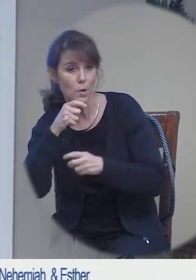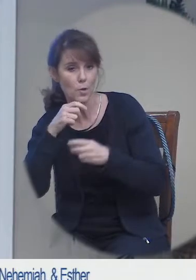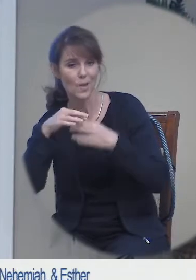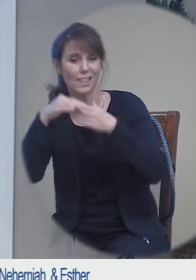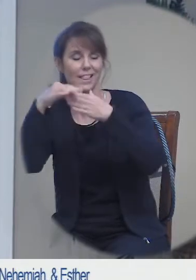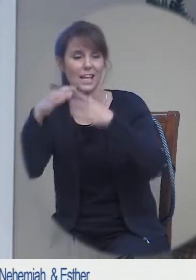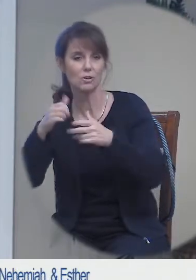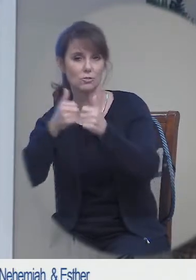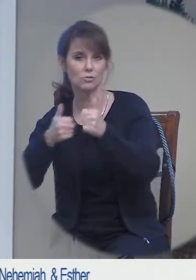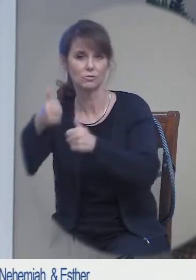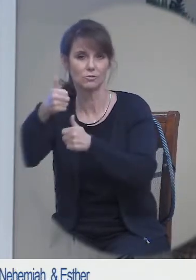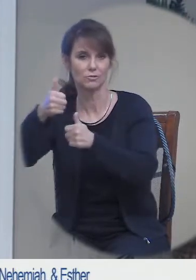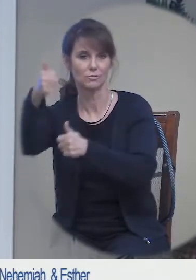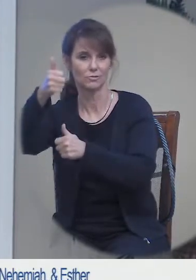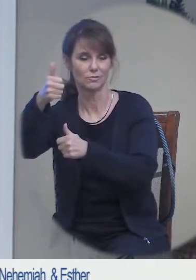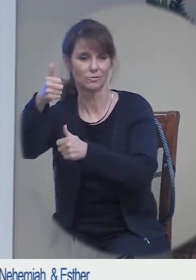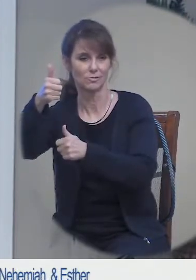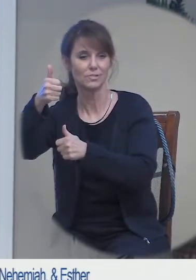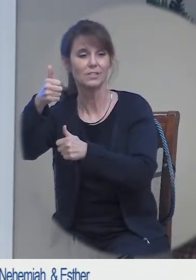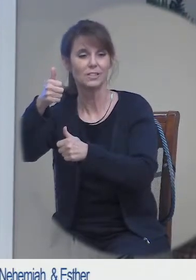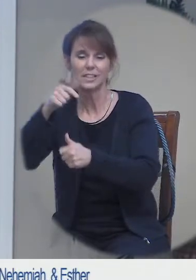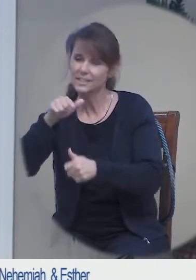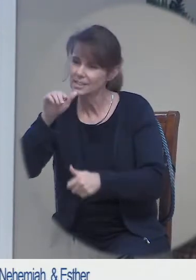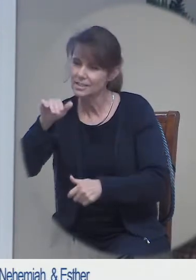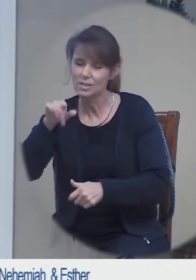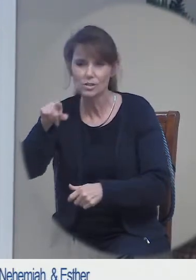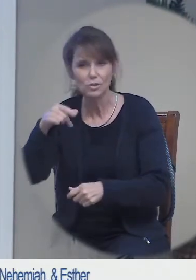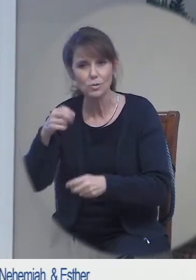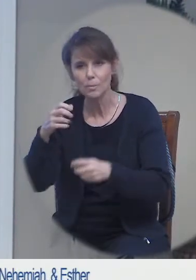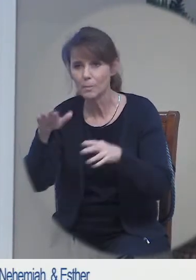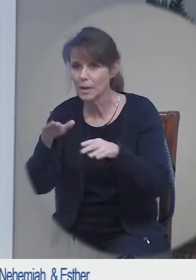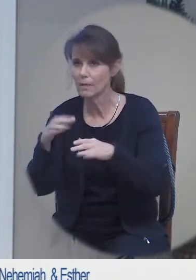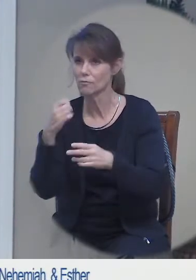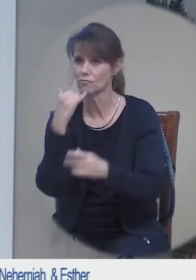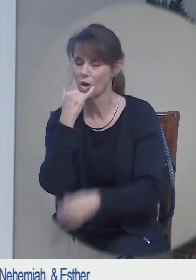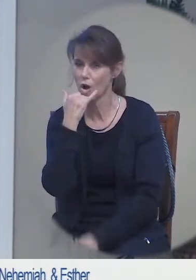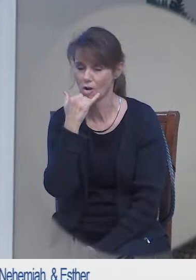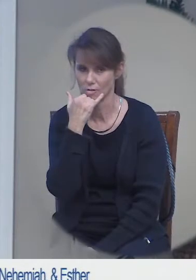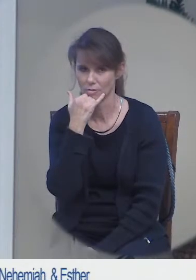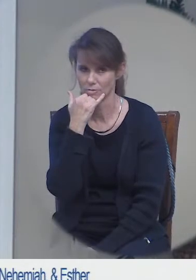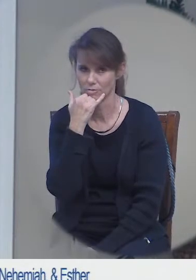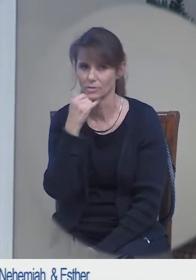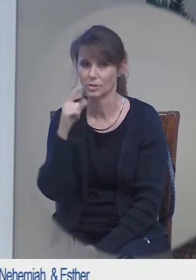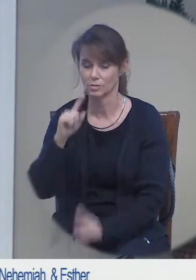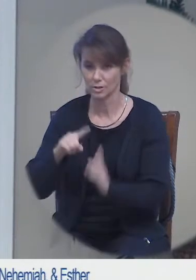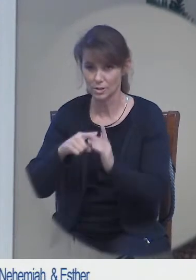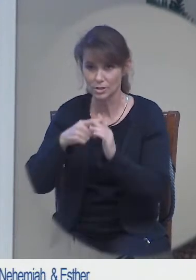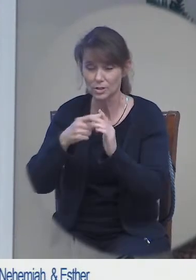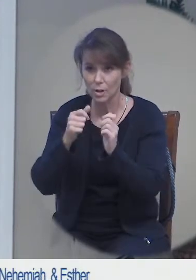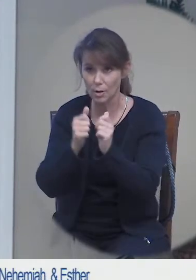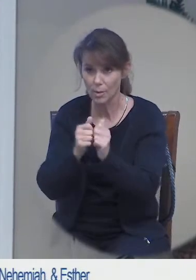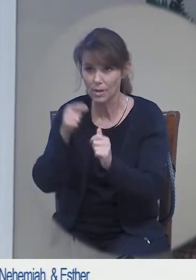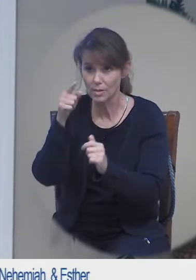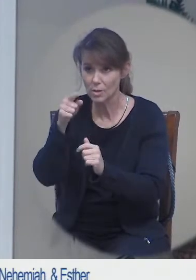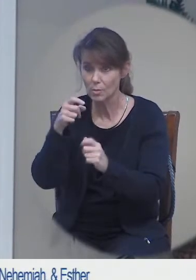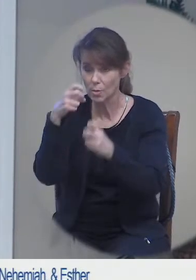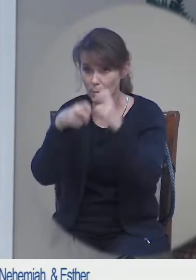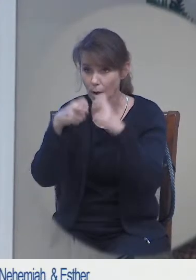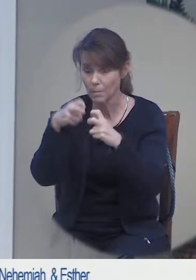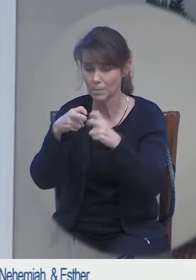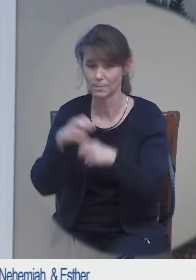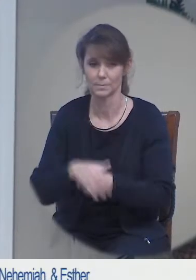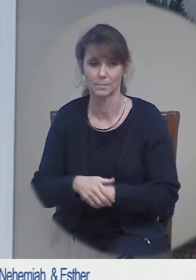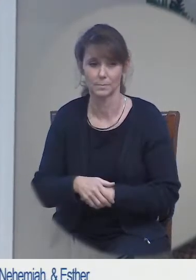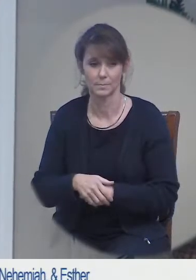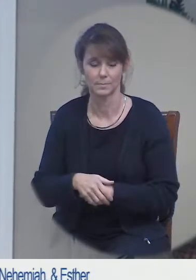could possibly get in trouble. He said, look, this is wrong, and we're going to address the issue, we're going to start with the issue. And